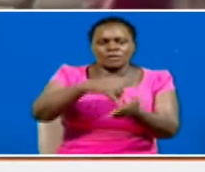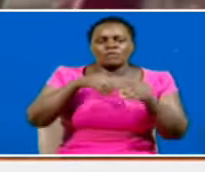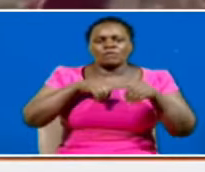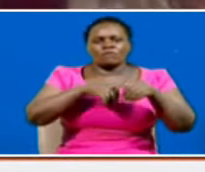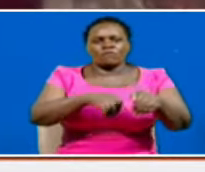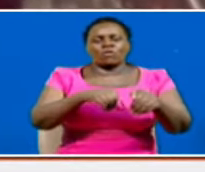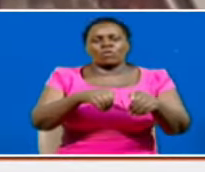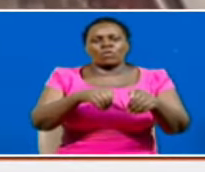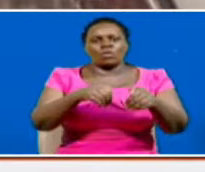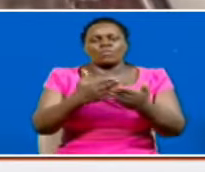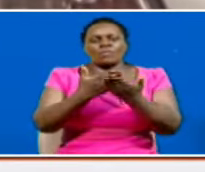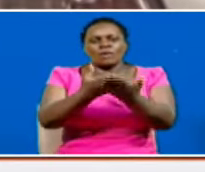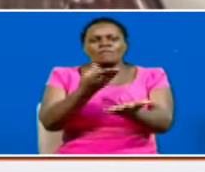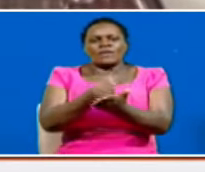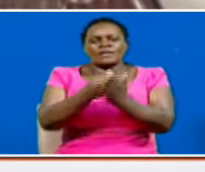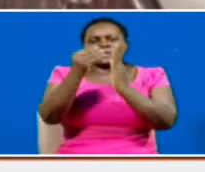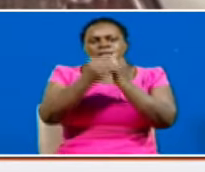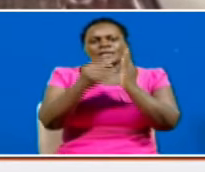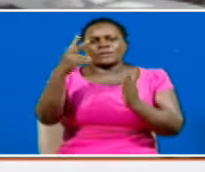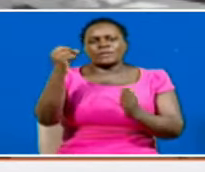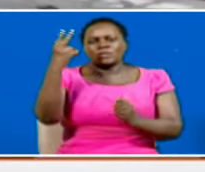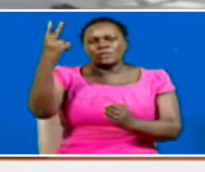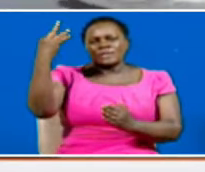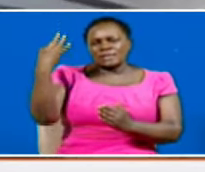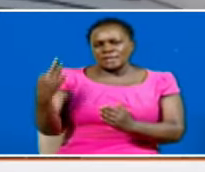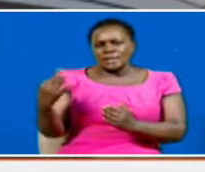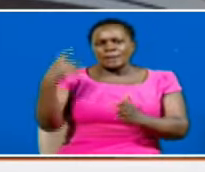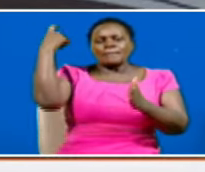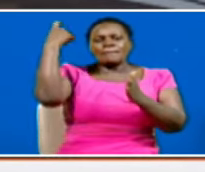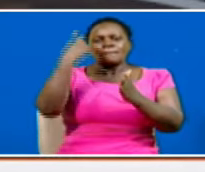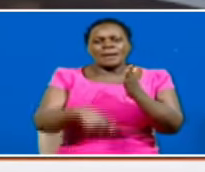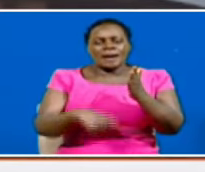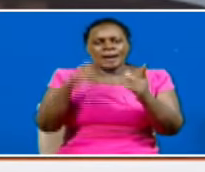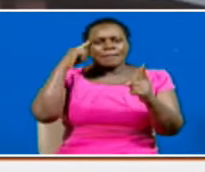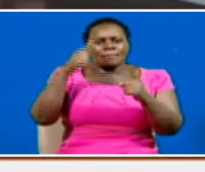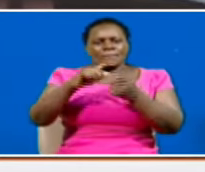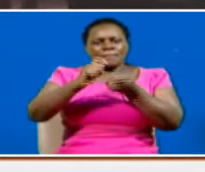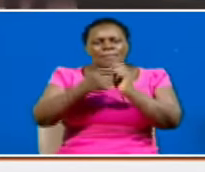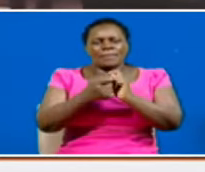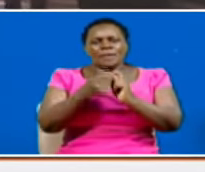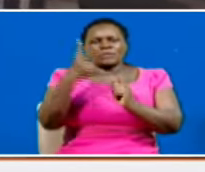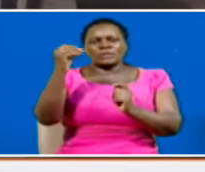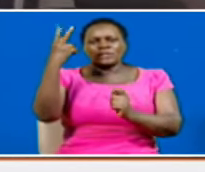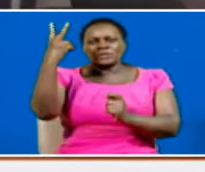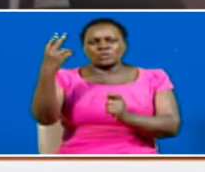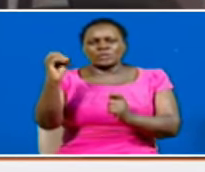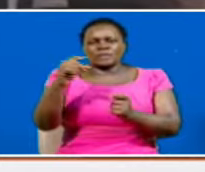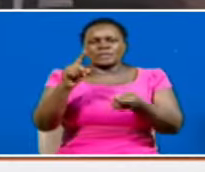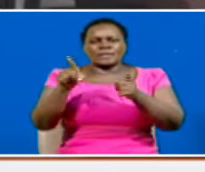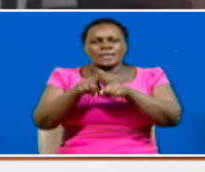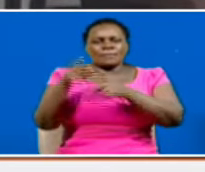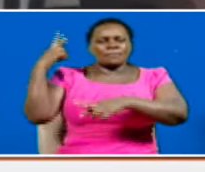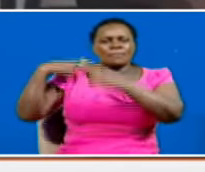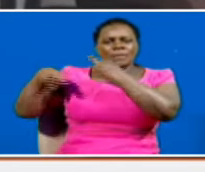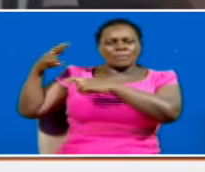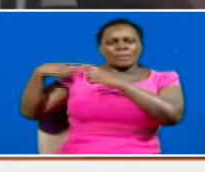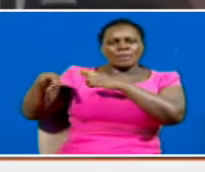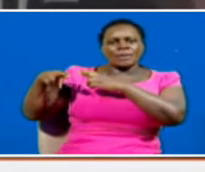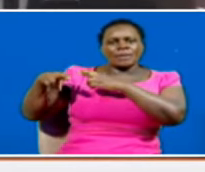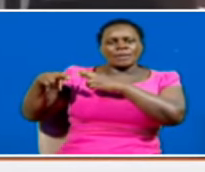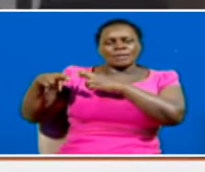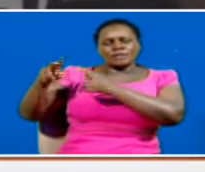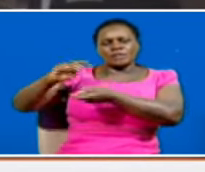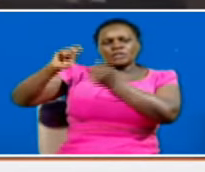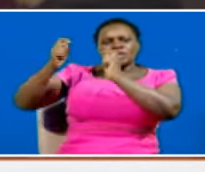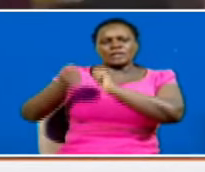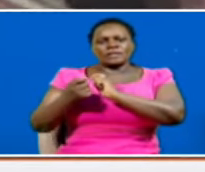the provisions of the Finance Act 2023, the Tax Laws Amendment Act 2020, and the revised rates for excise duty